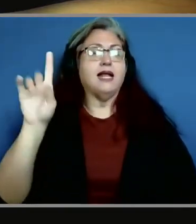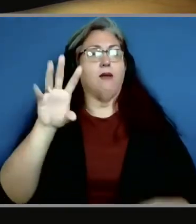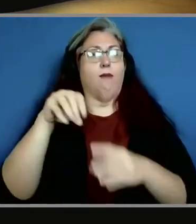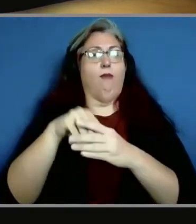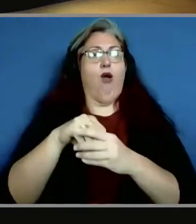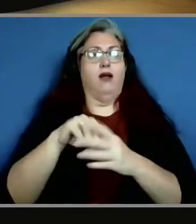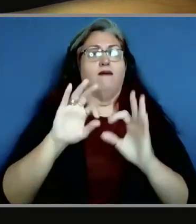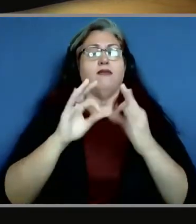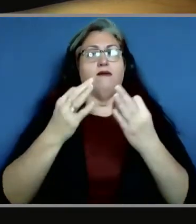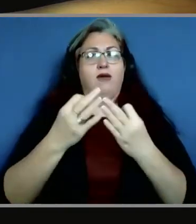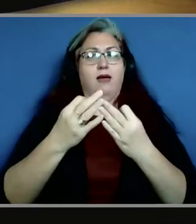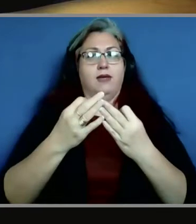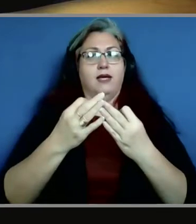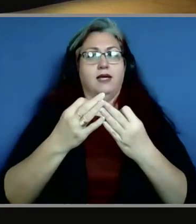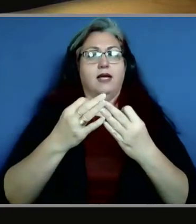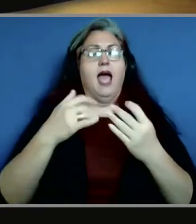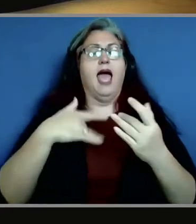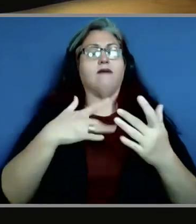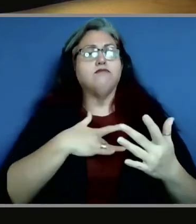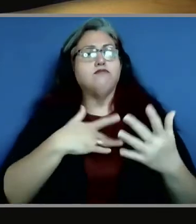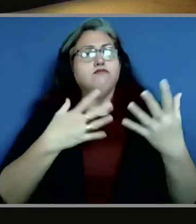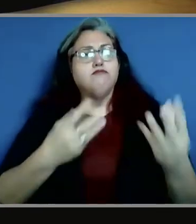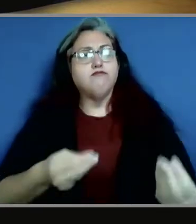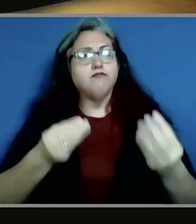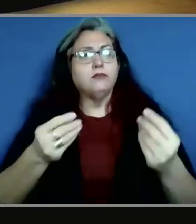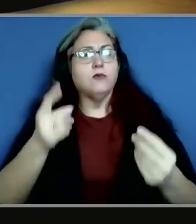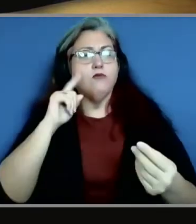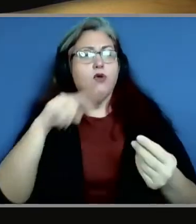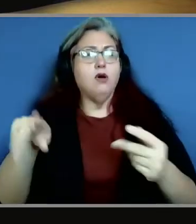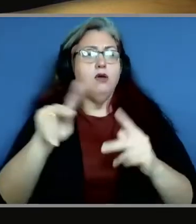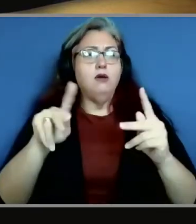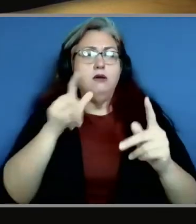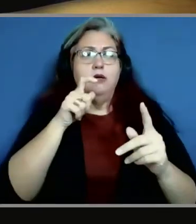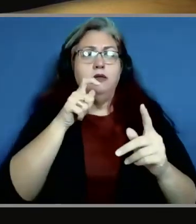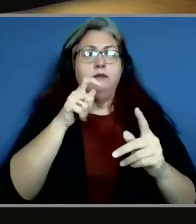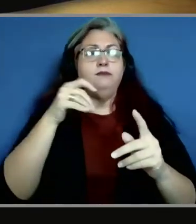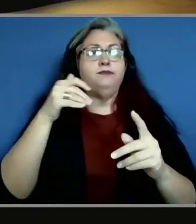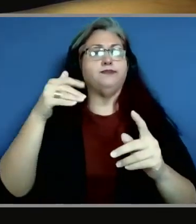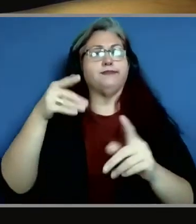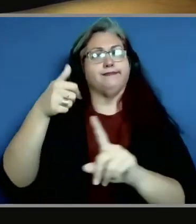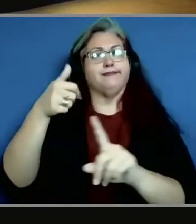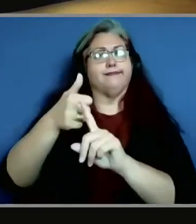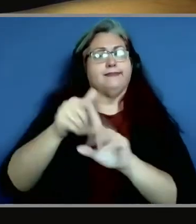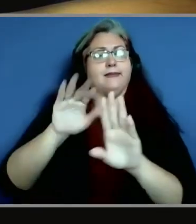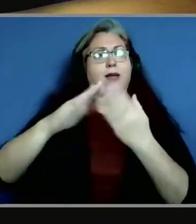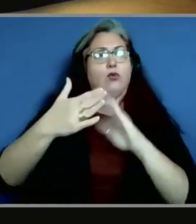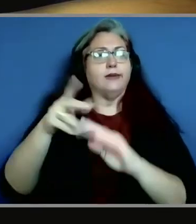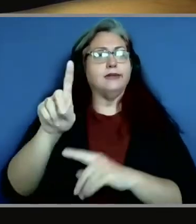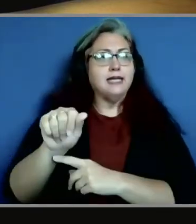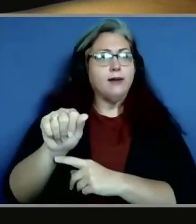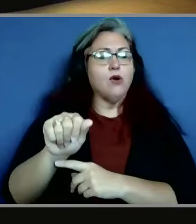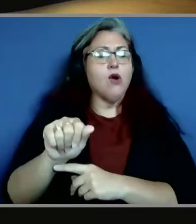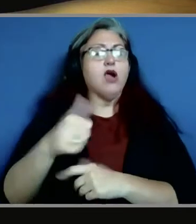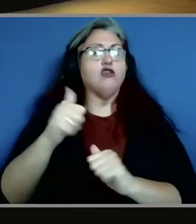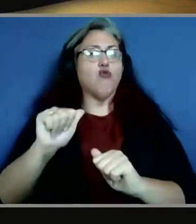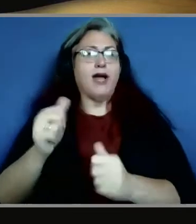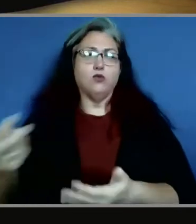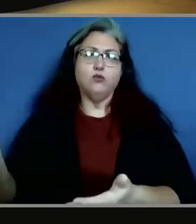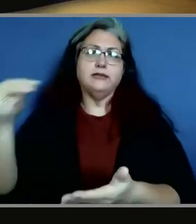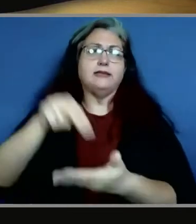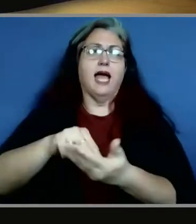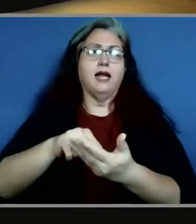family, and to have compassion for our disability community and stand up for your